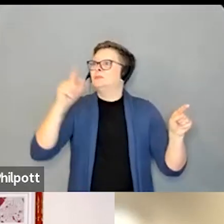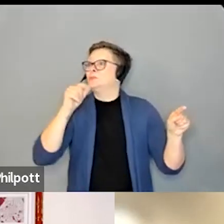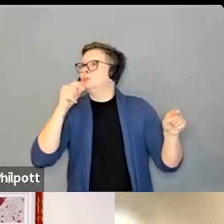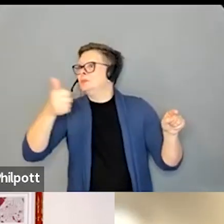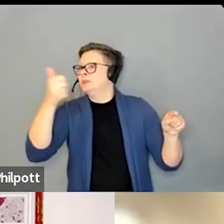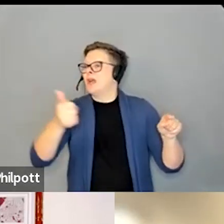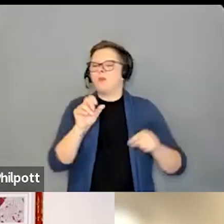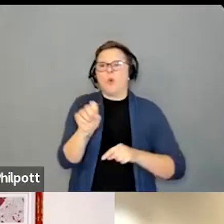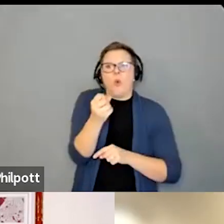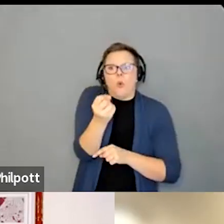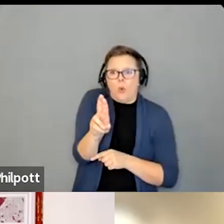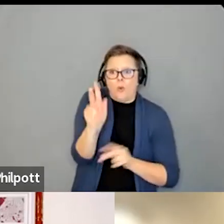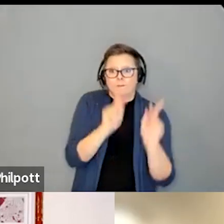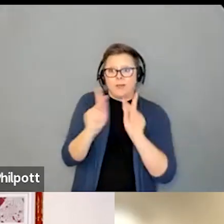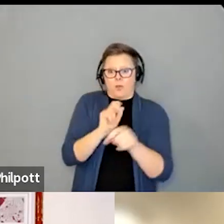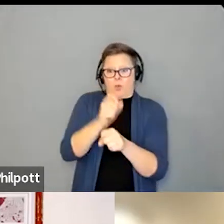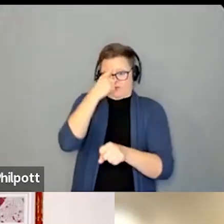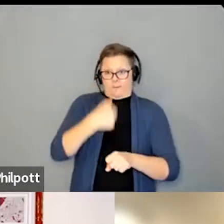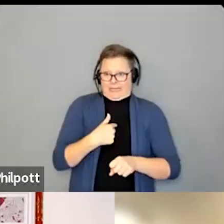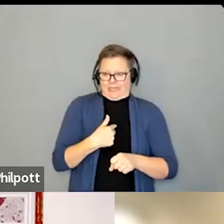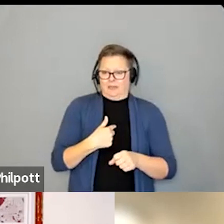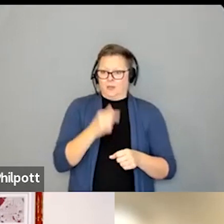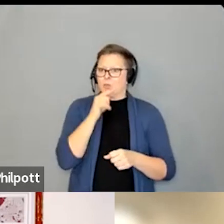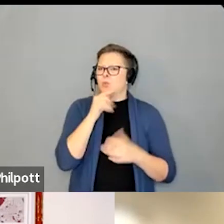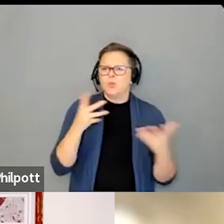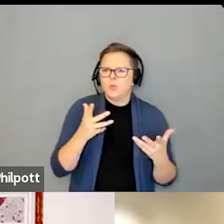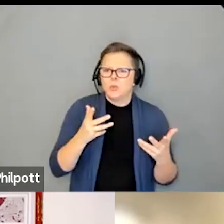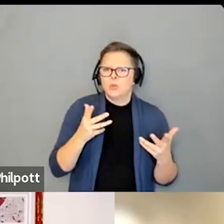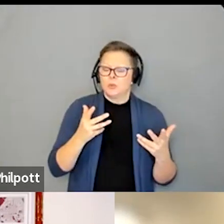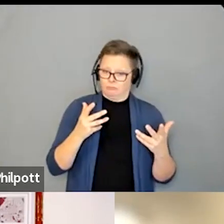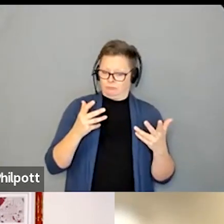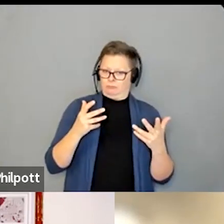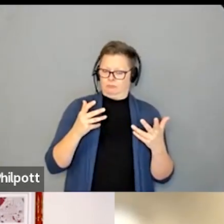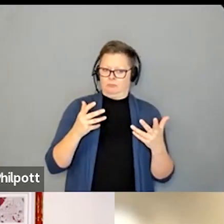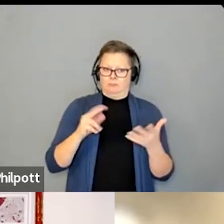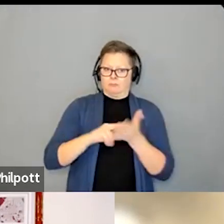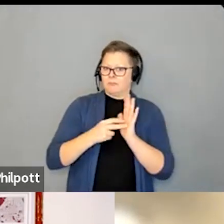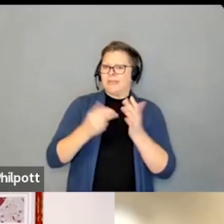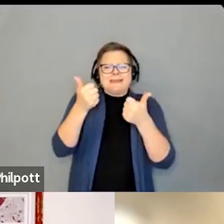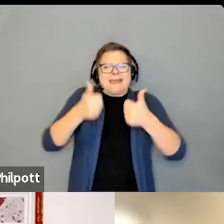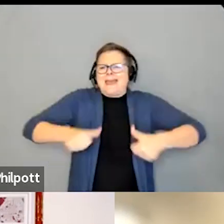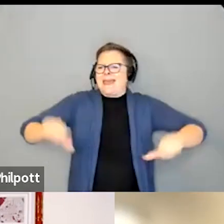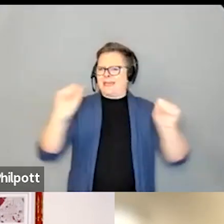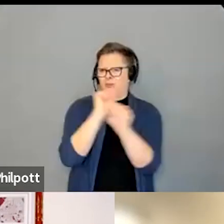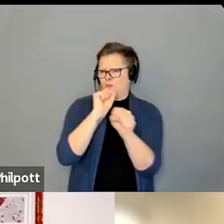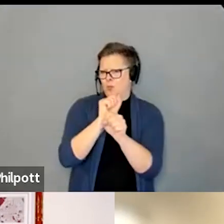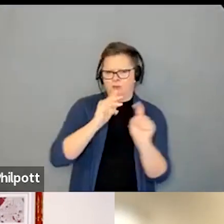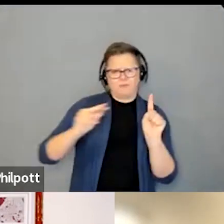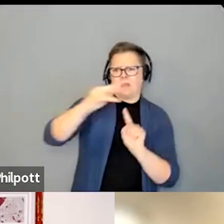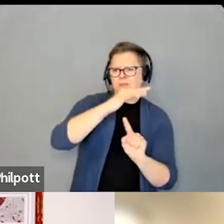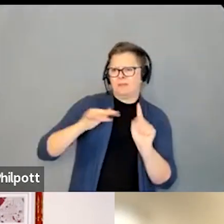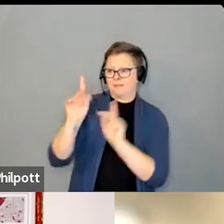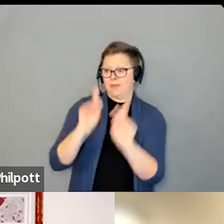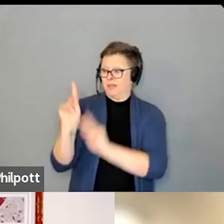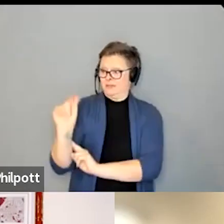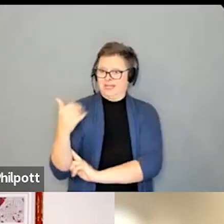right? And so in just about any workforce imaginable, persons with disabilities